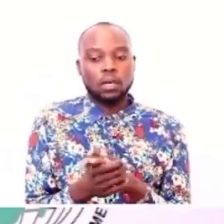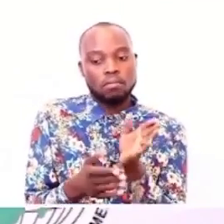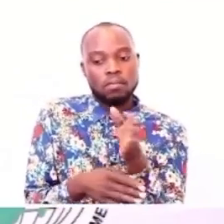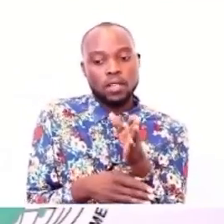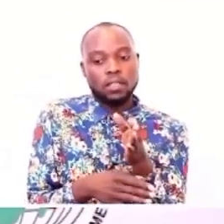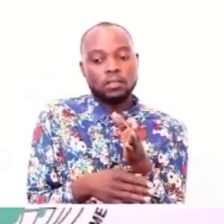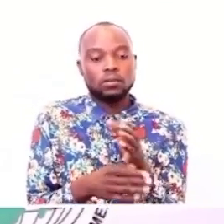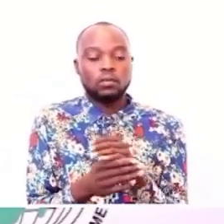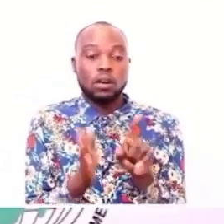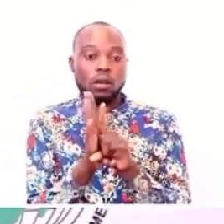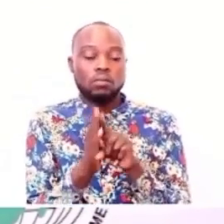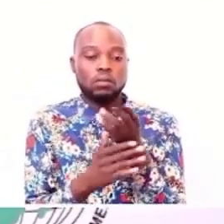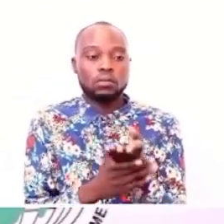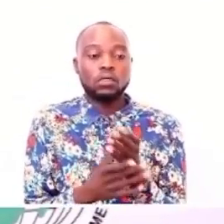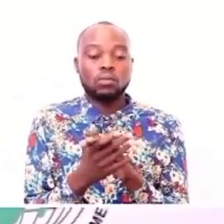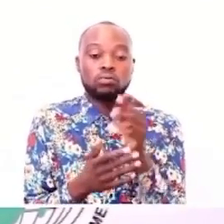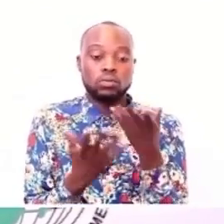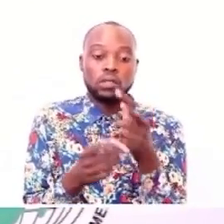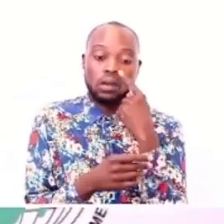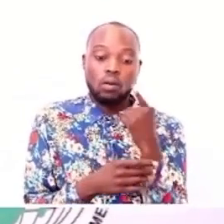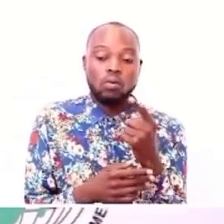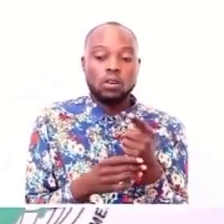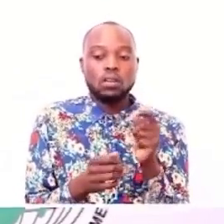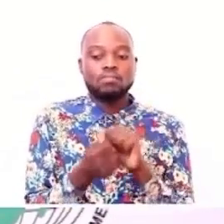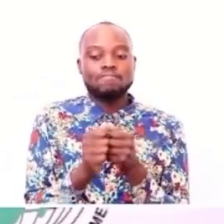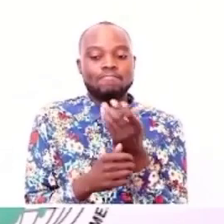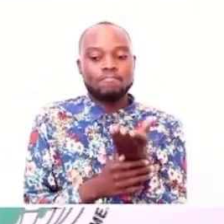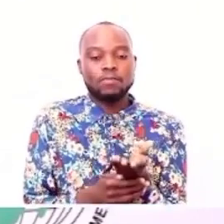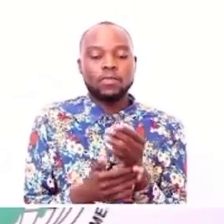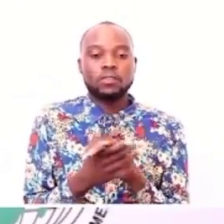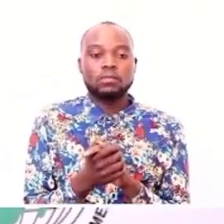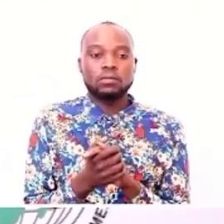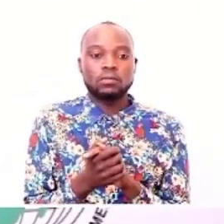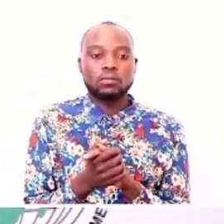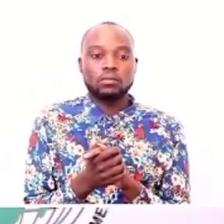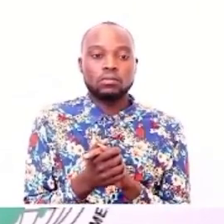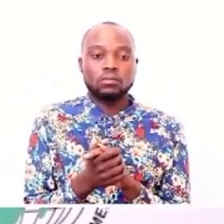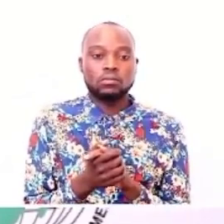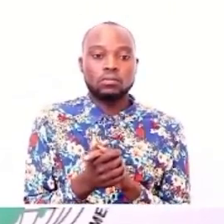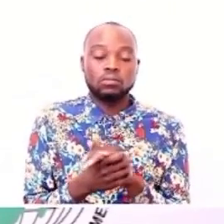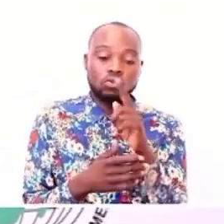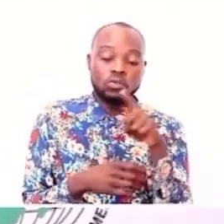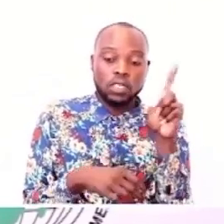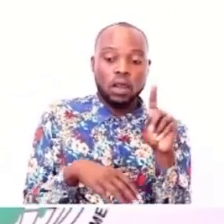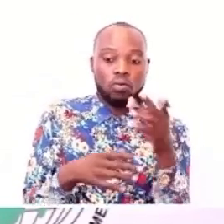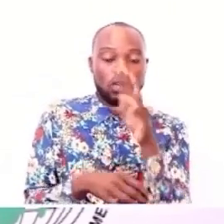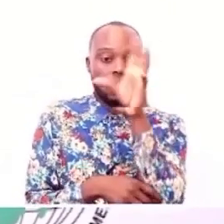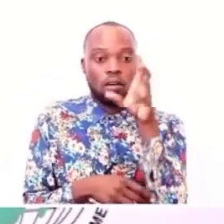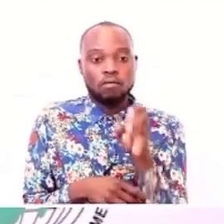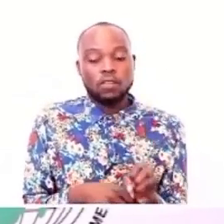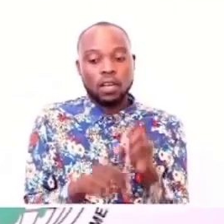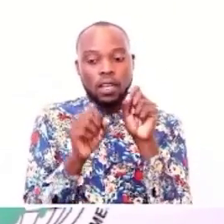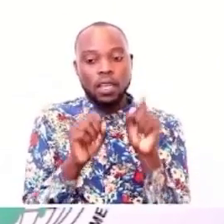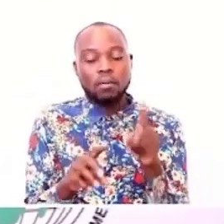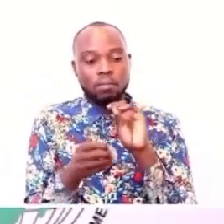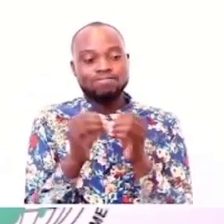authorities to rethink the dimensions of fossil fuels. Is it possible for Africa to start considering methodologies